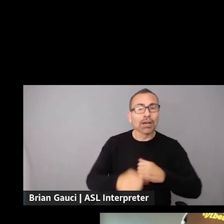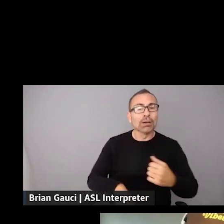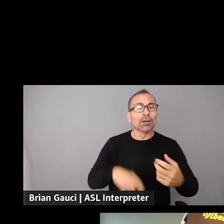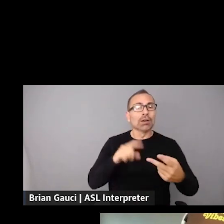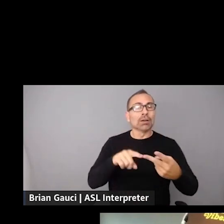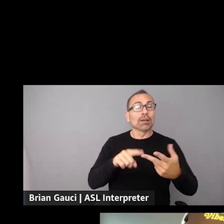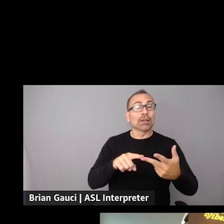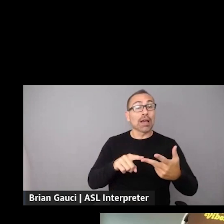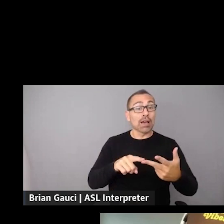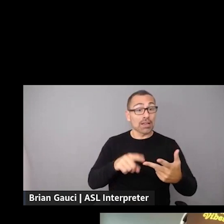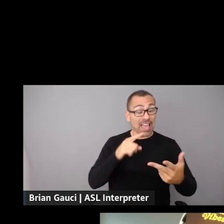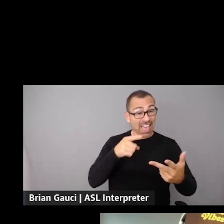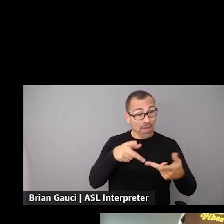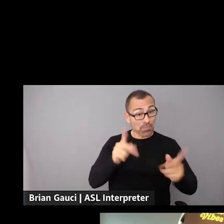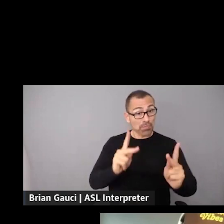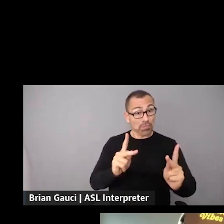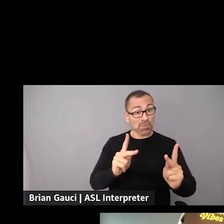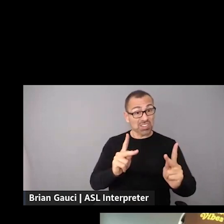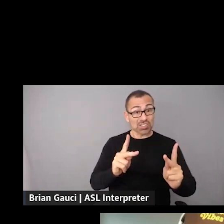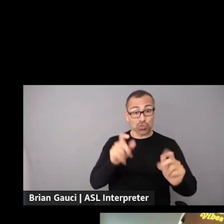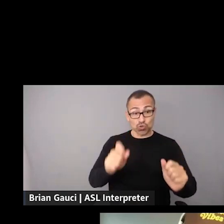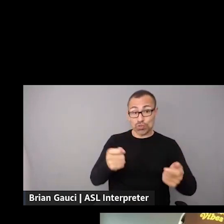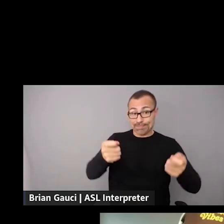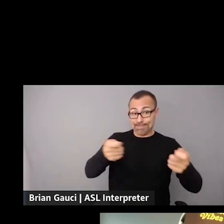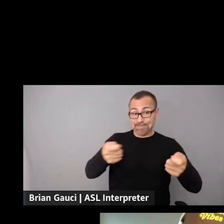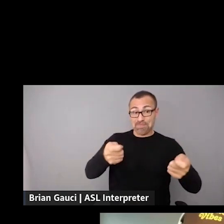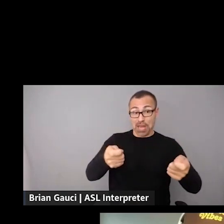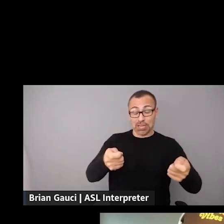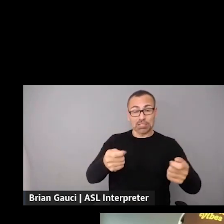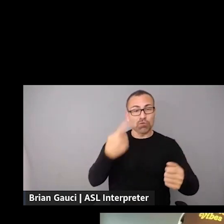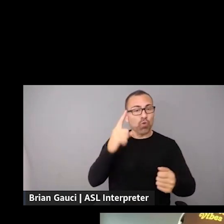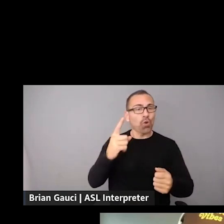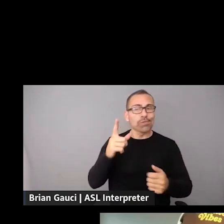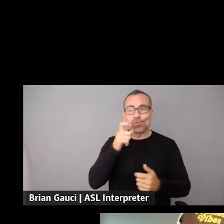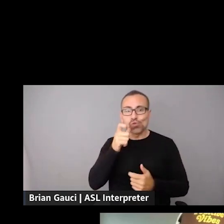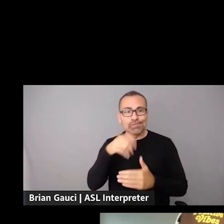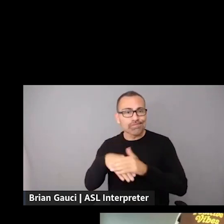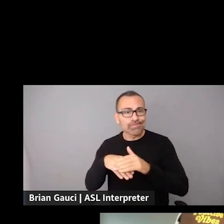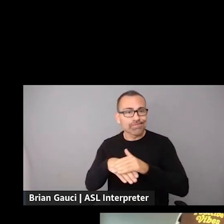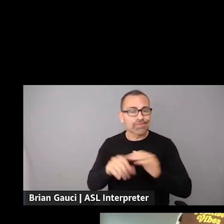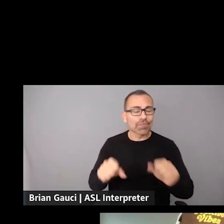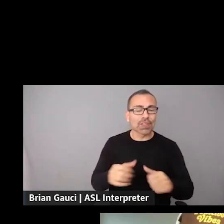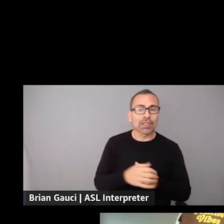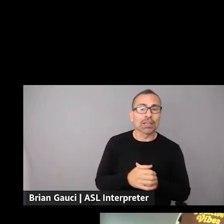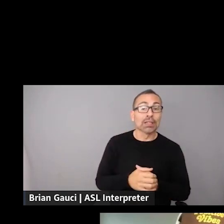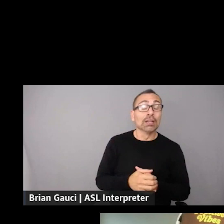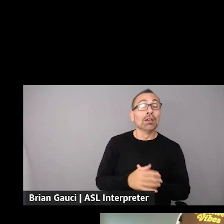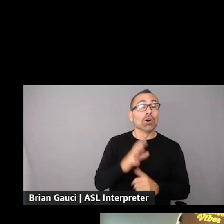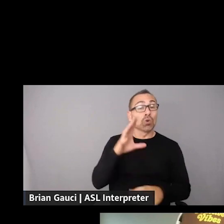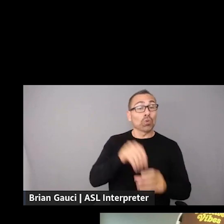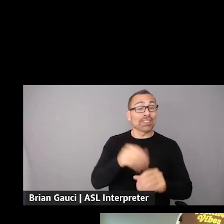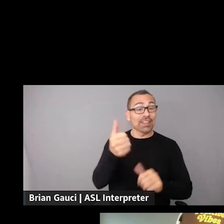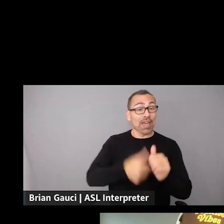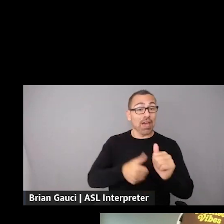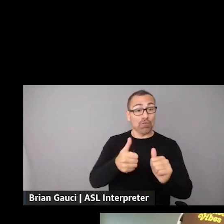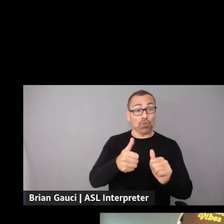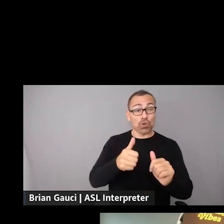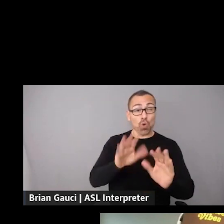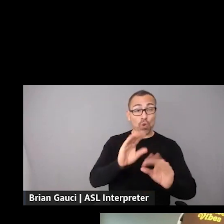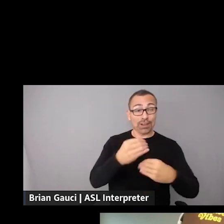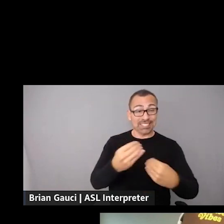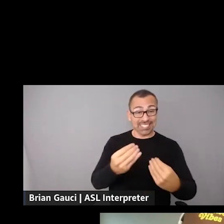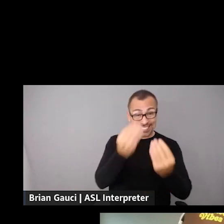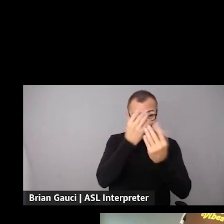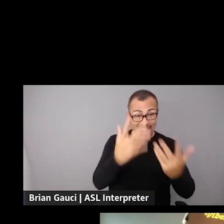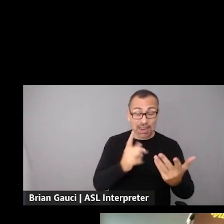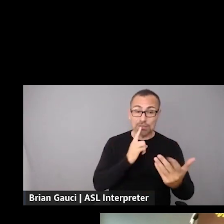the permissions of who gets access to that data. Since in every organization, the data is very powerful,